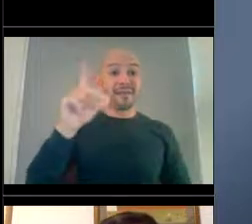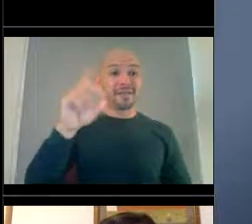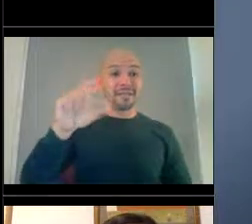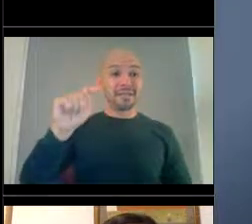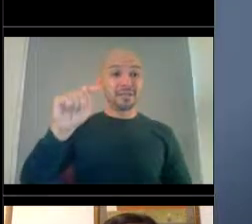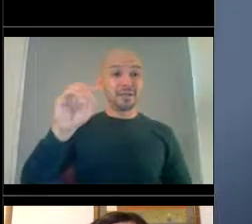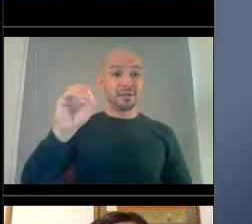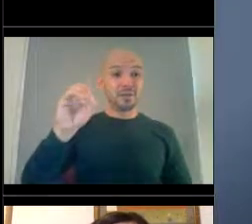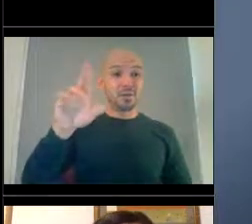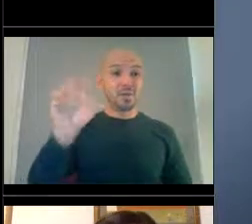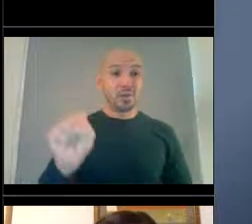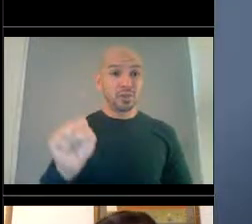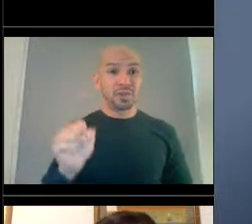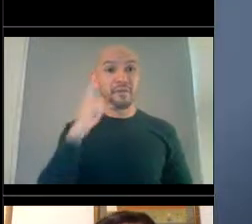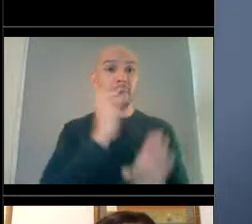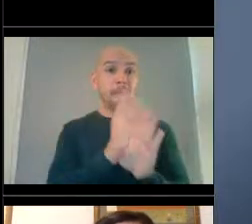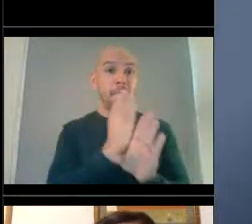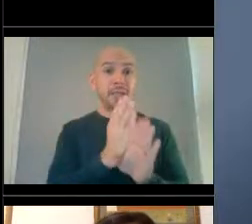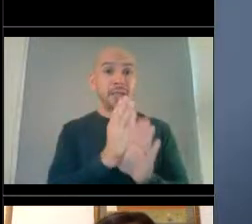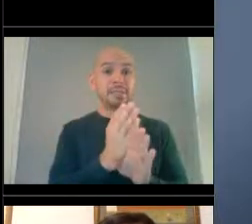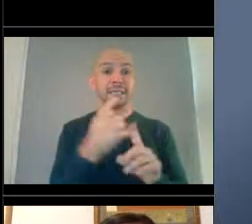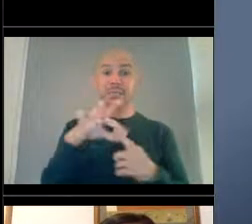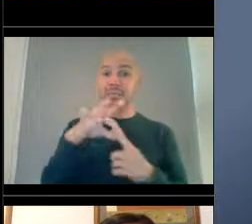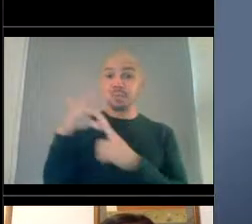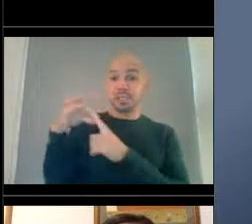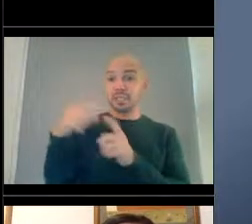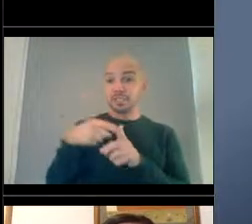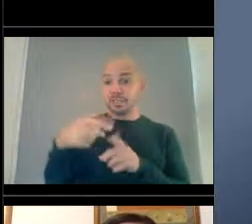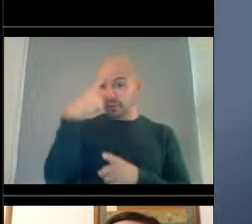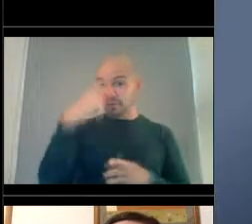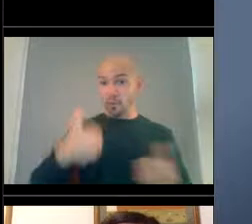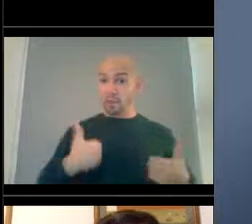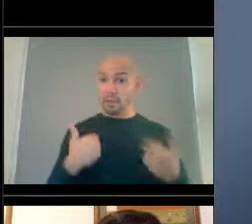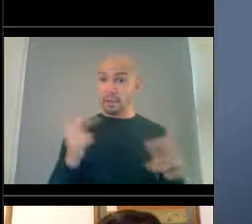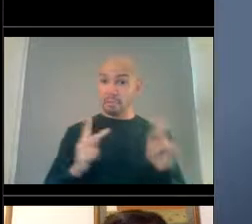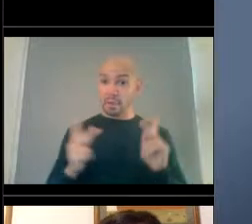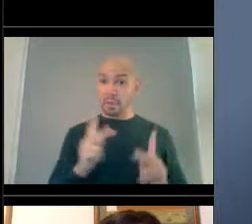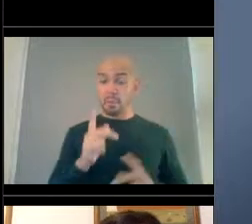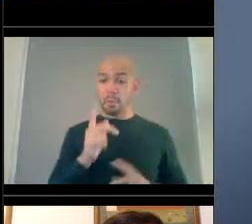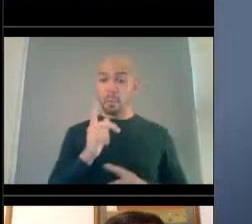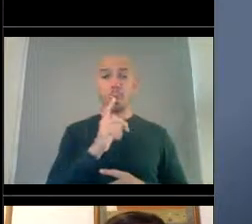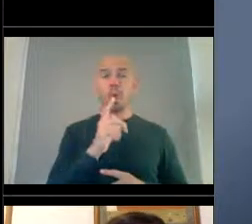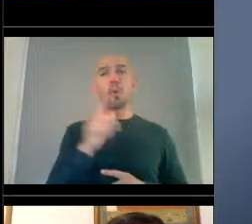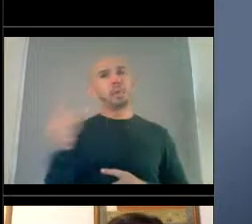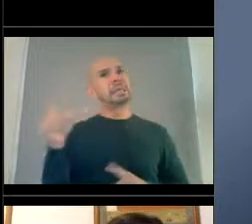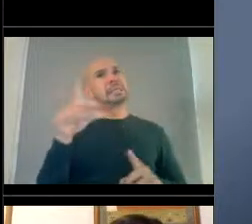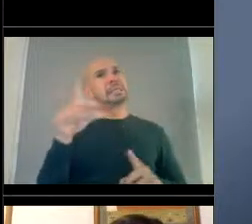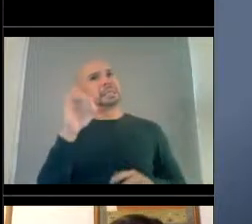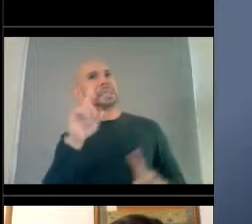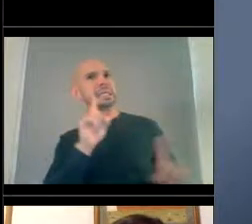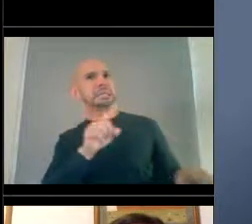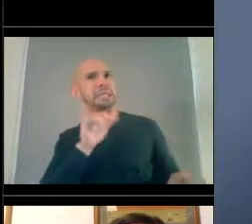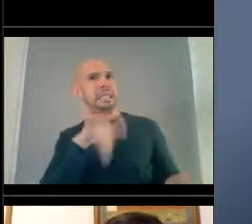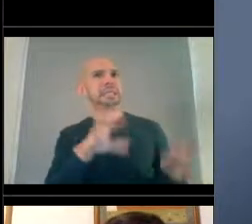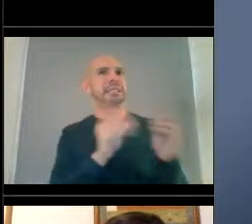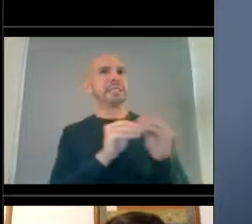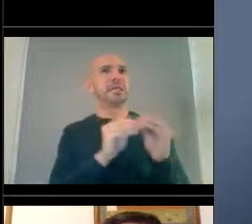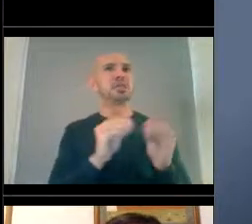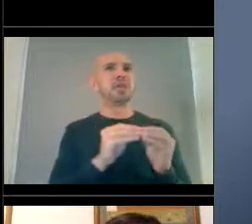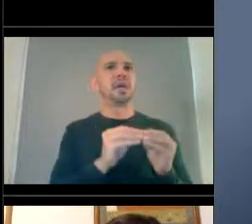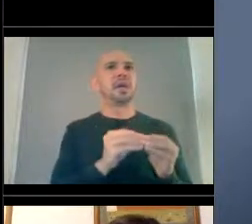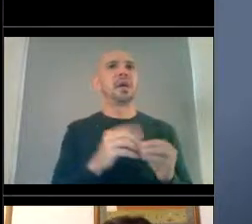through and especially for young people we work with young people a lot who did attend this session um one of